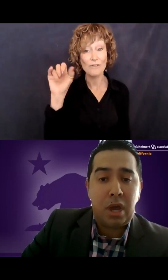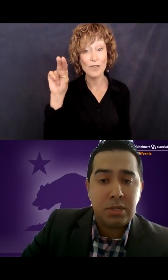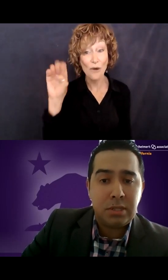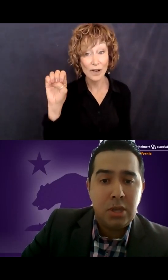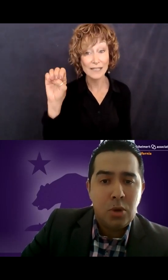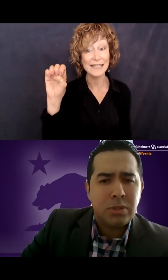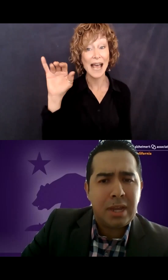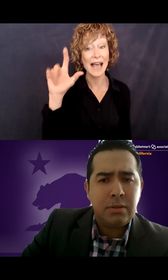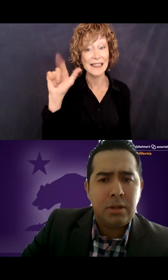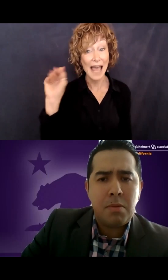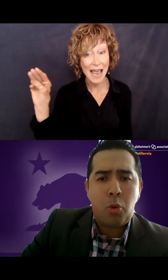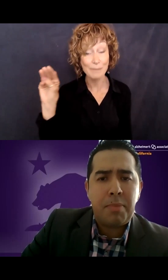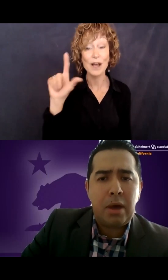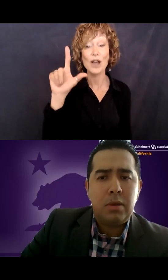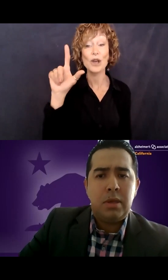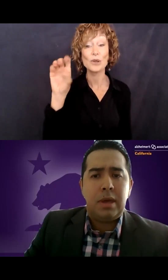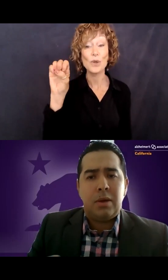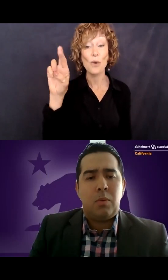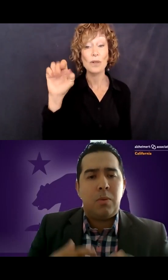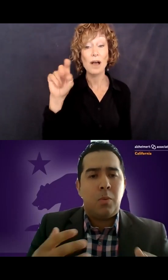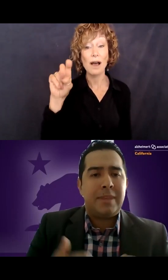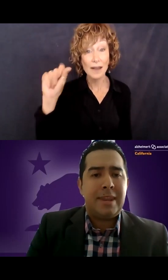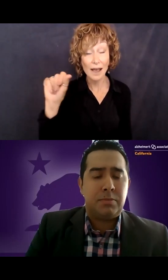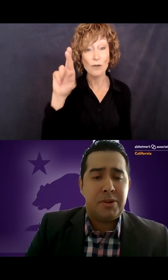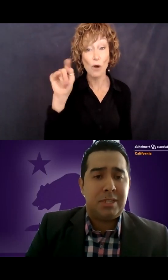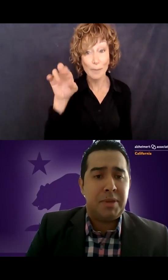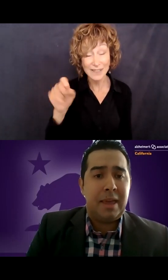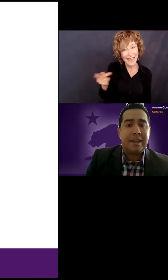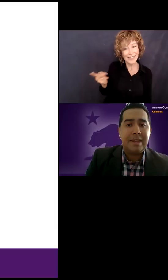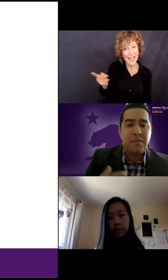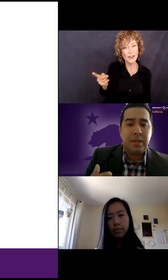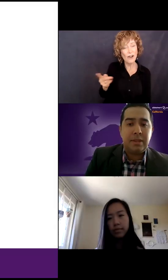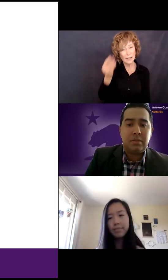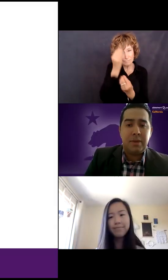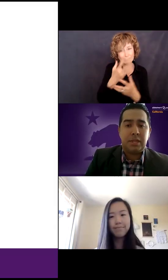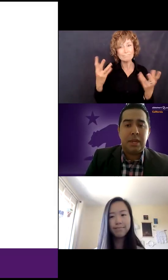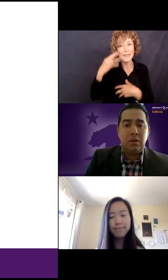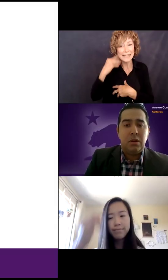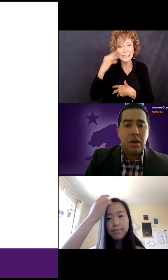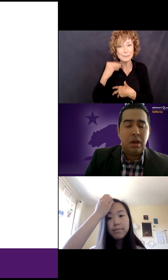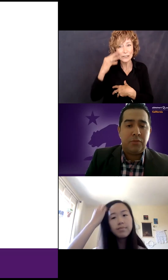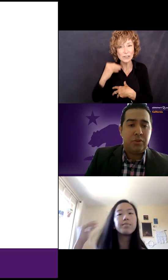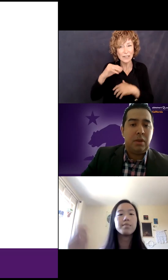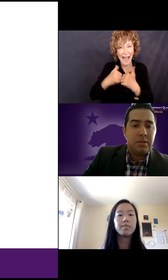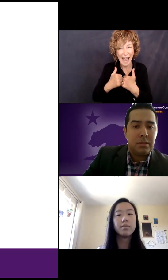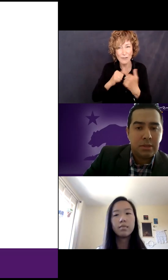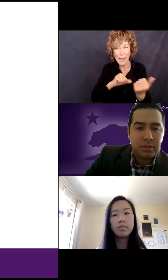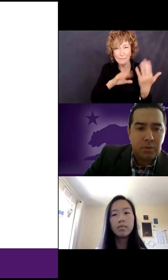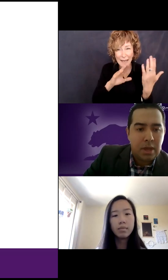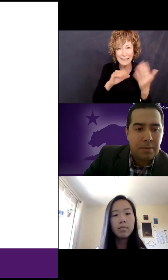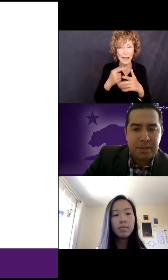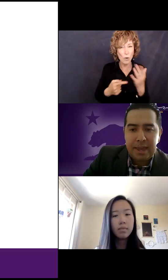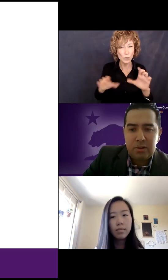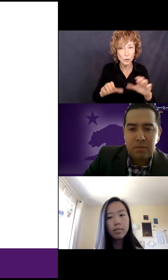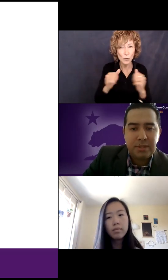Yolanda Rogers, who will talk to you a little bit more about what that experience has been like in navigating dementia care for their loved ones.